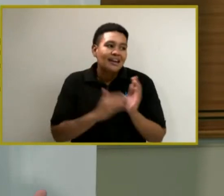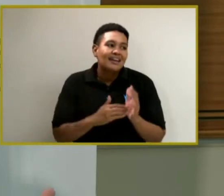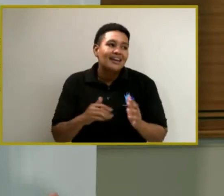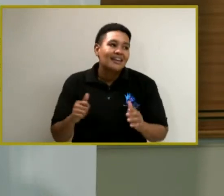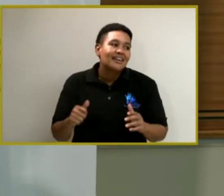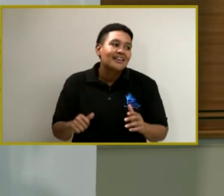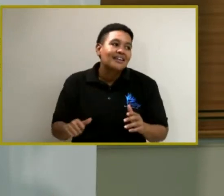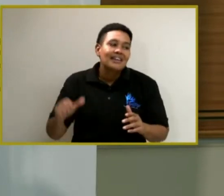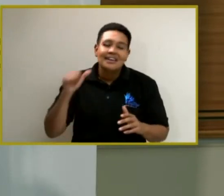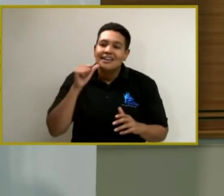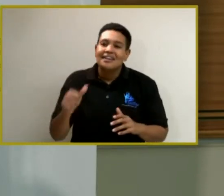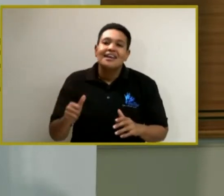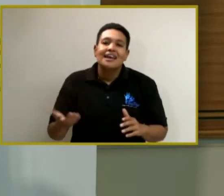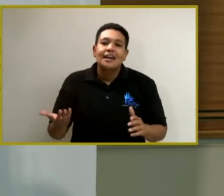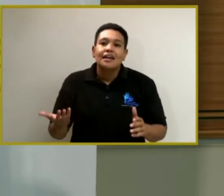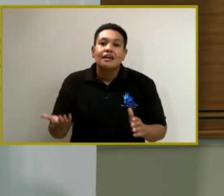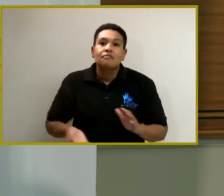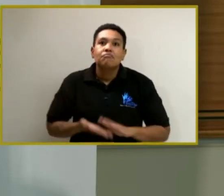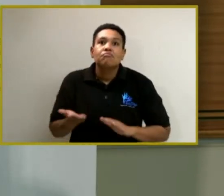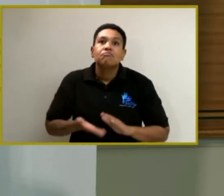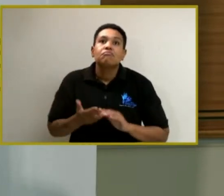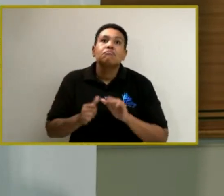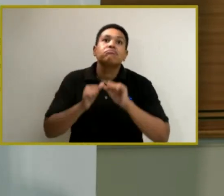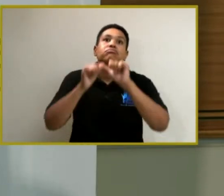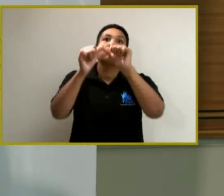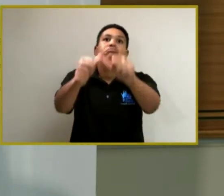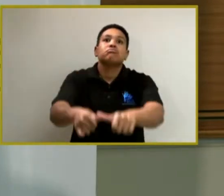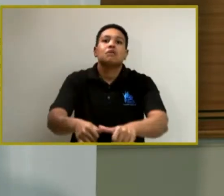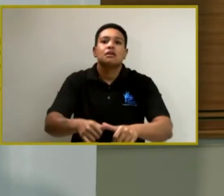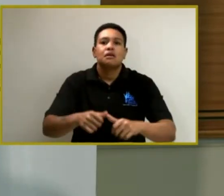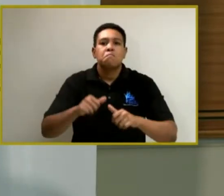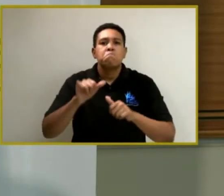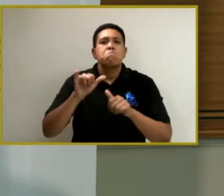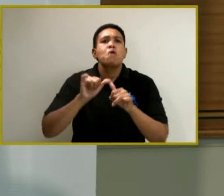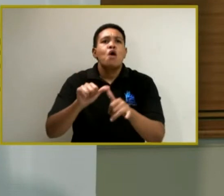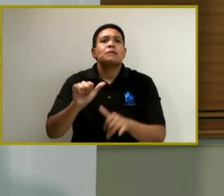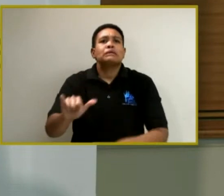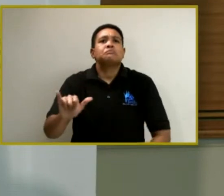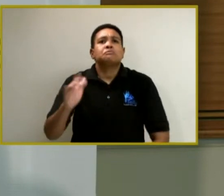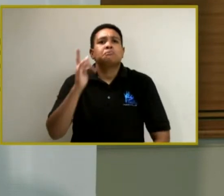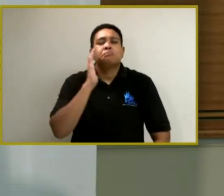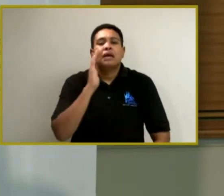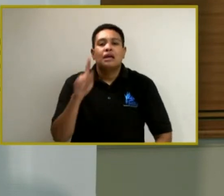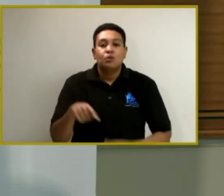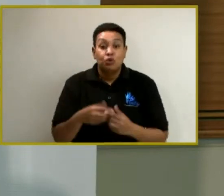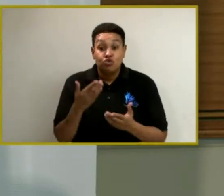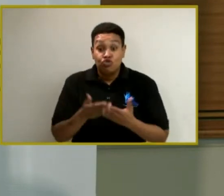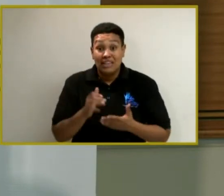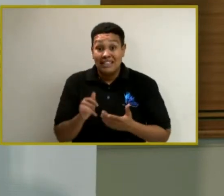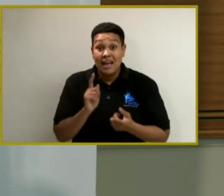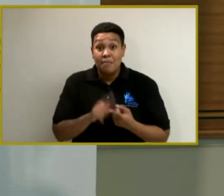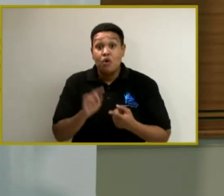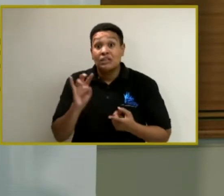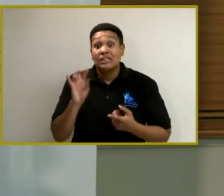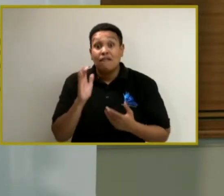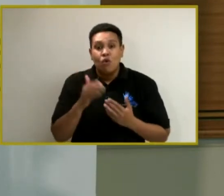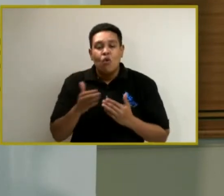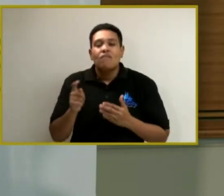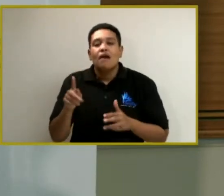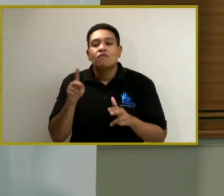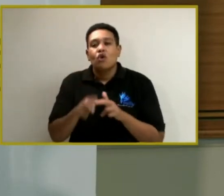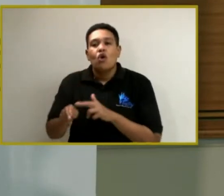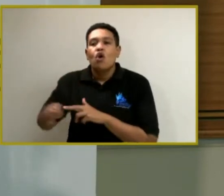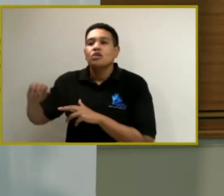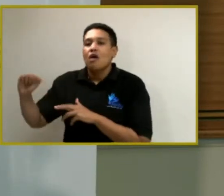an unending supply. And so once you reach to that point, you have to cut down